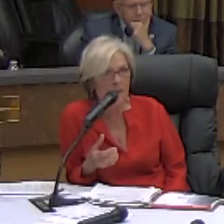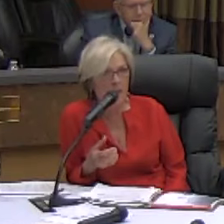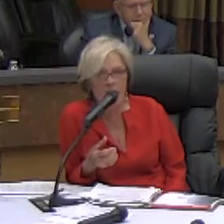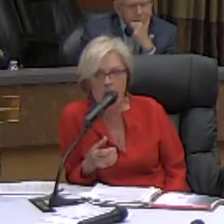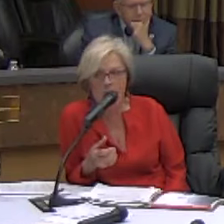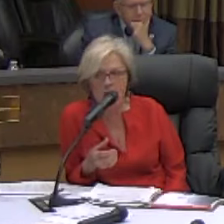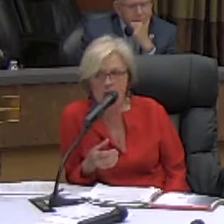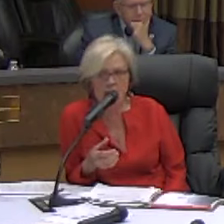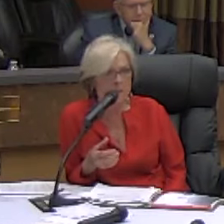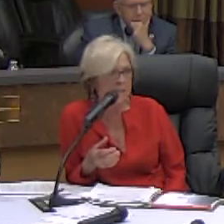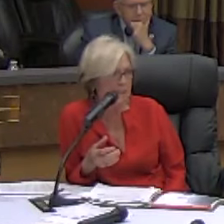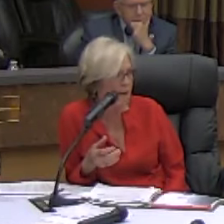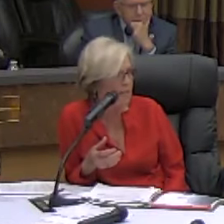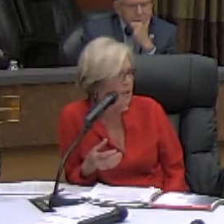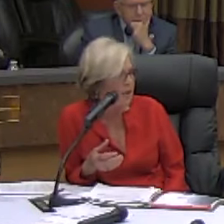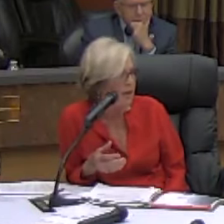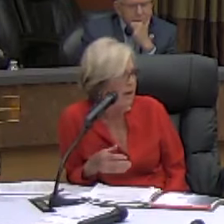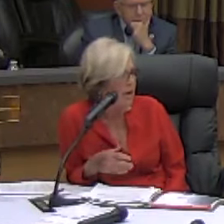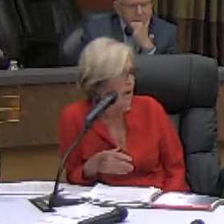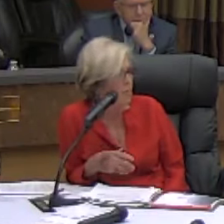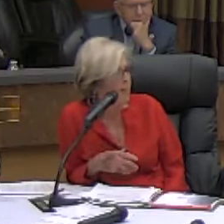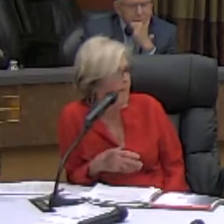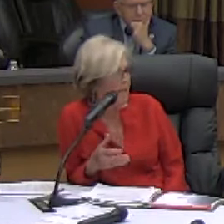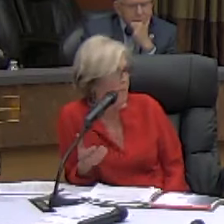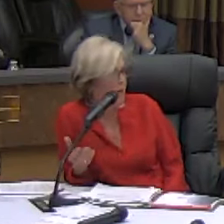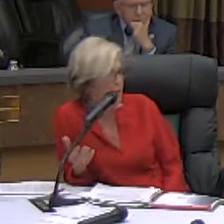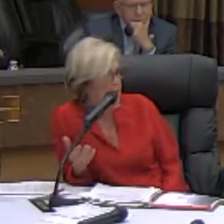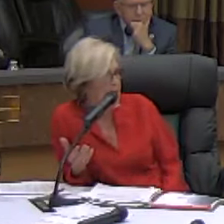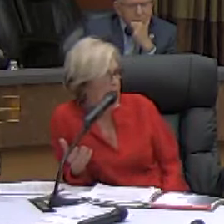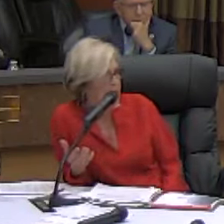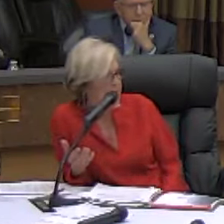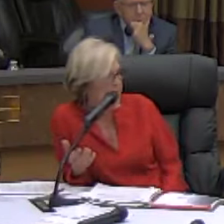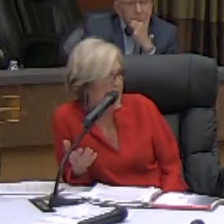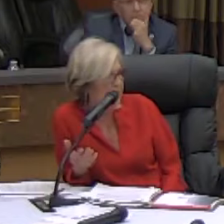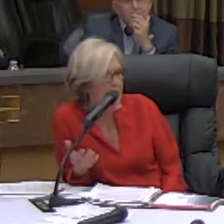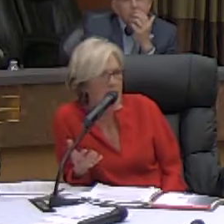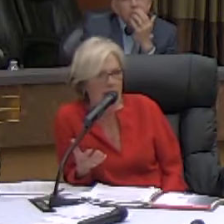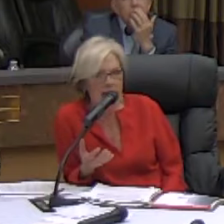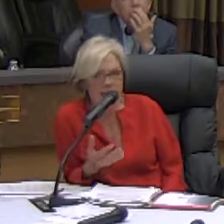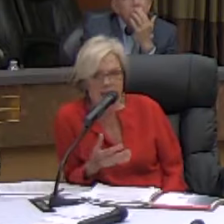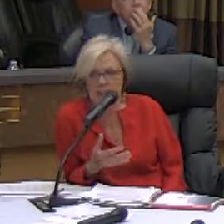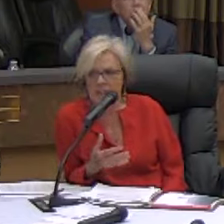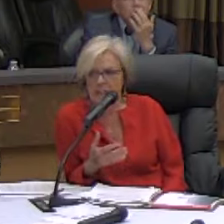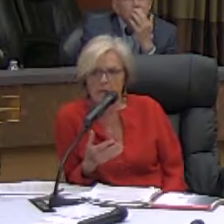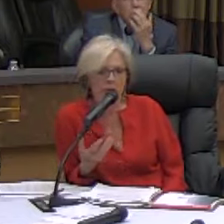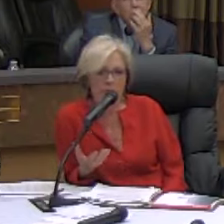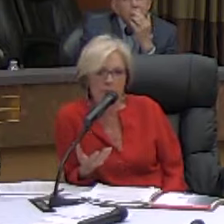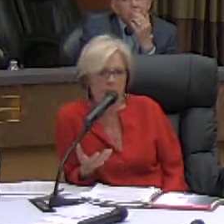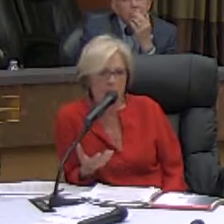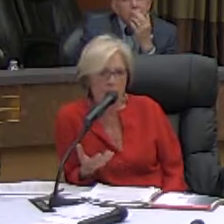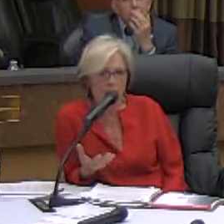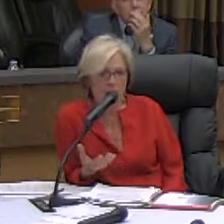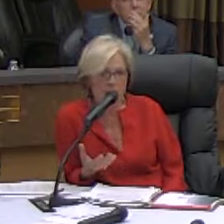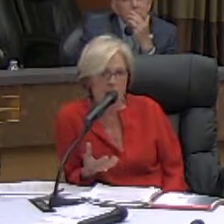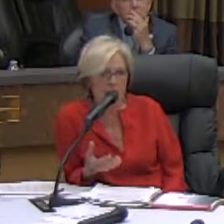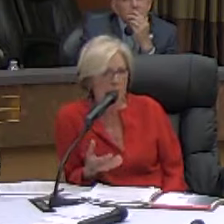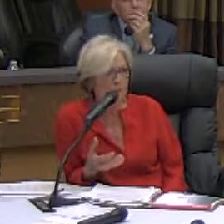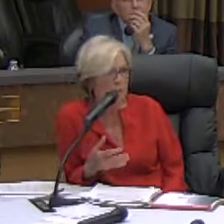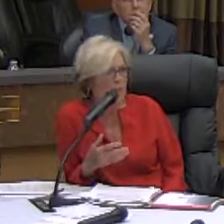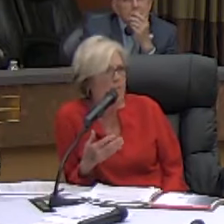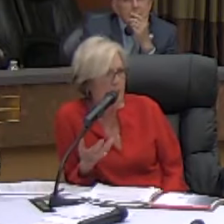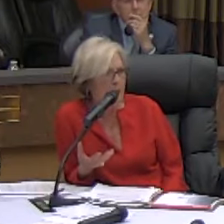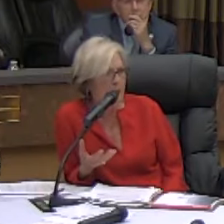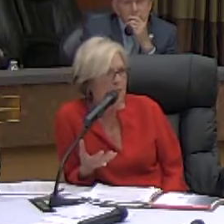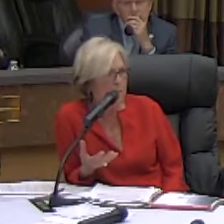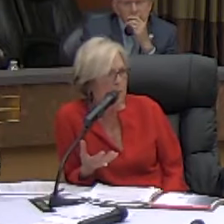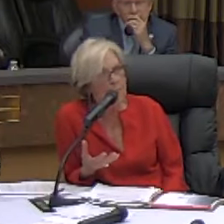not controversial. It's not blanket water outside the city. It is an intergovernmental agreement which